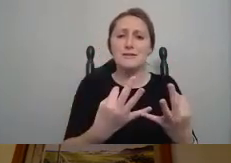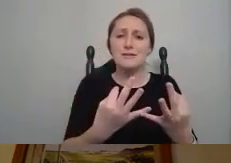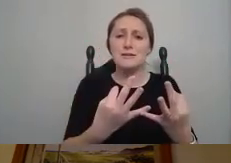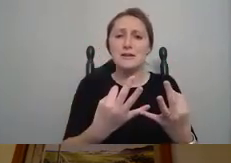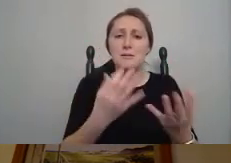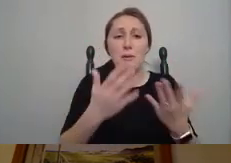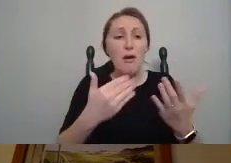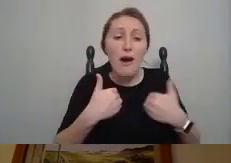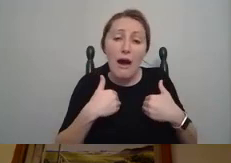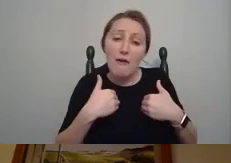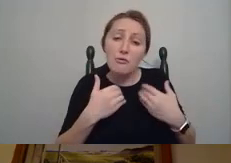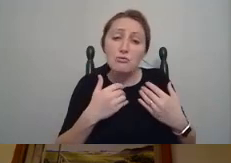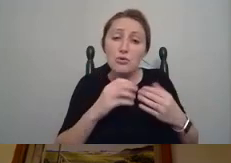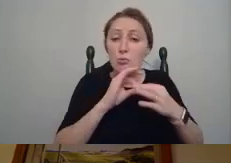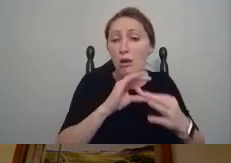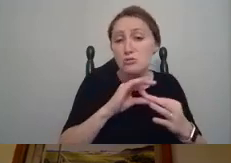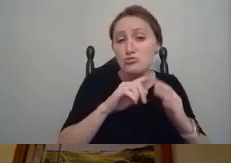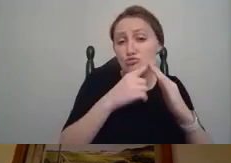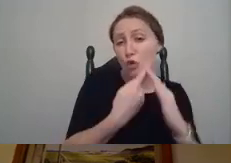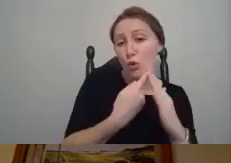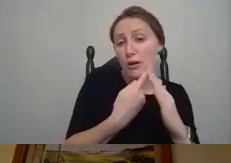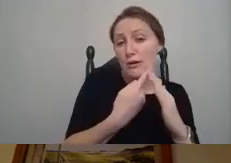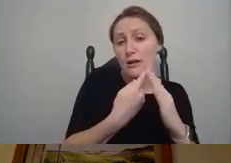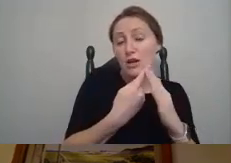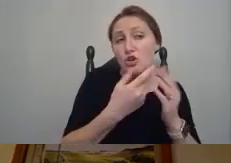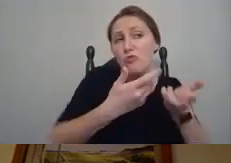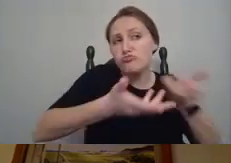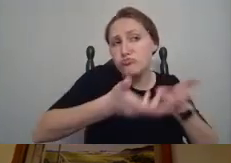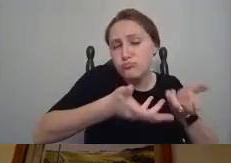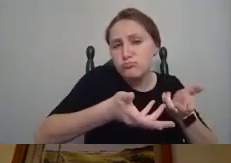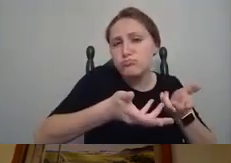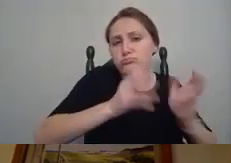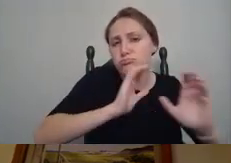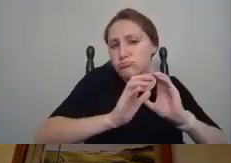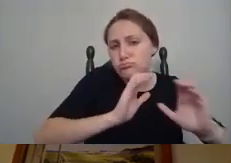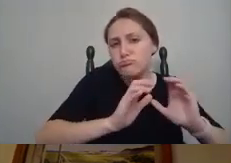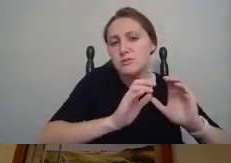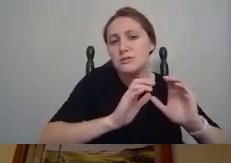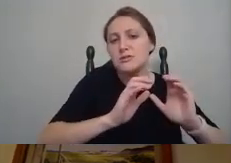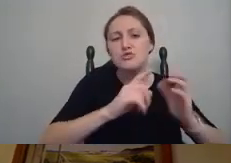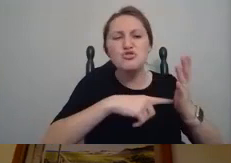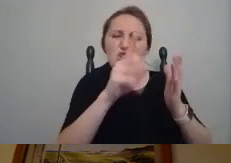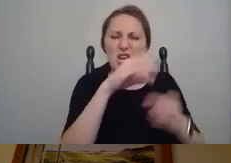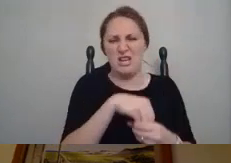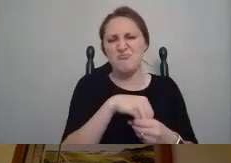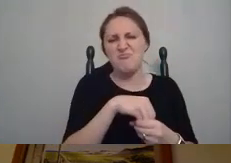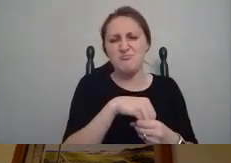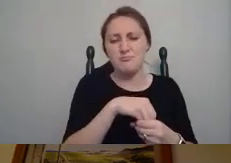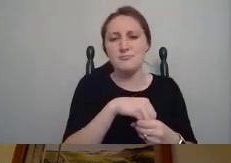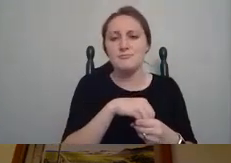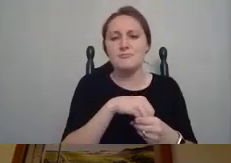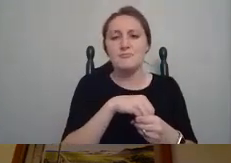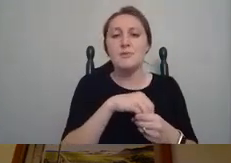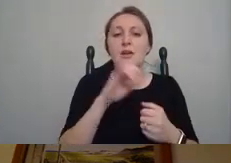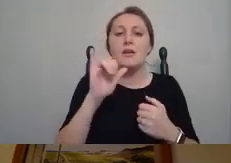a relationship with, and just get a conversation going to do a check-in. And that